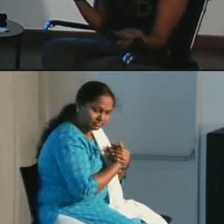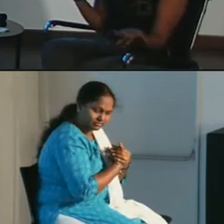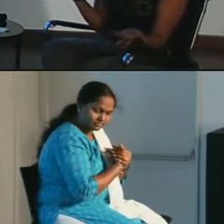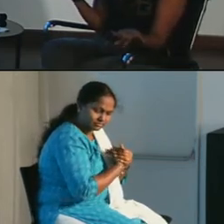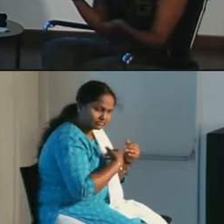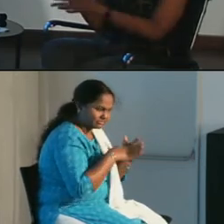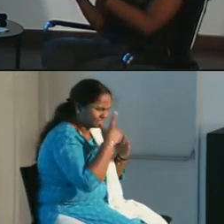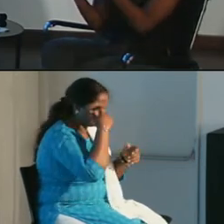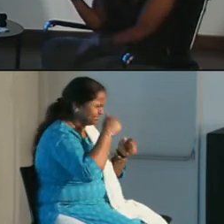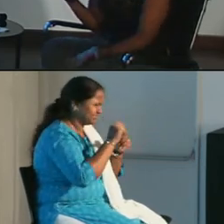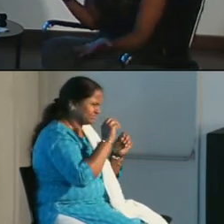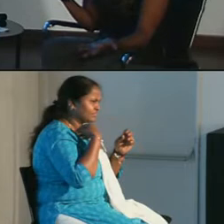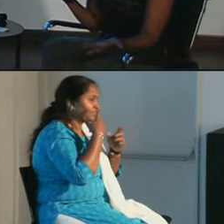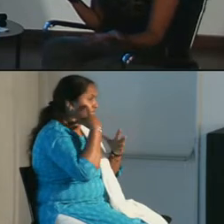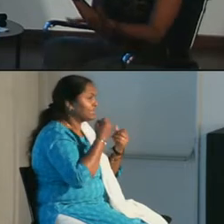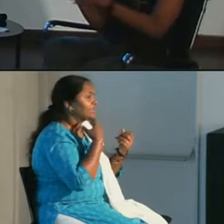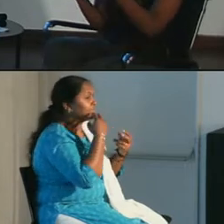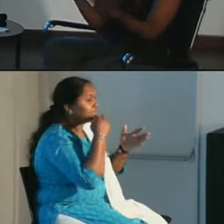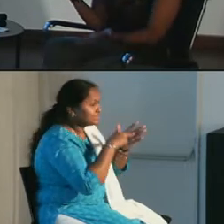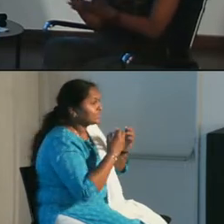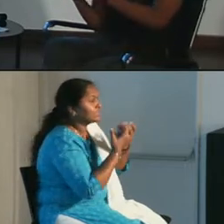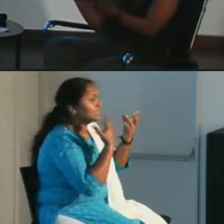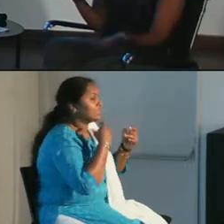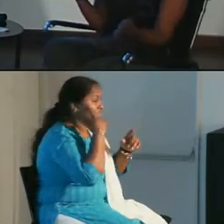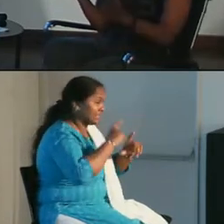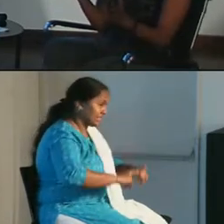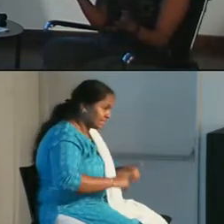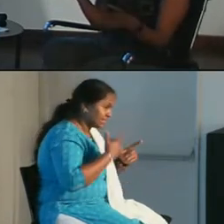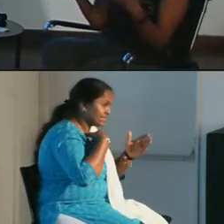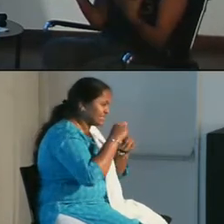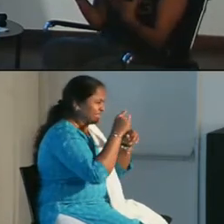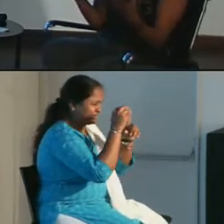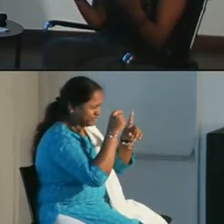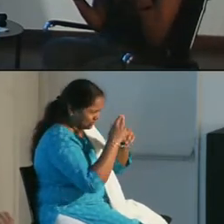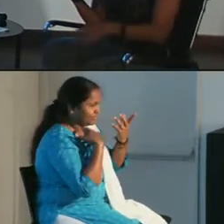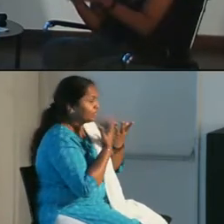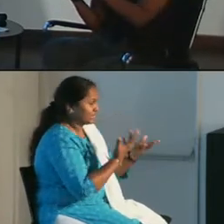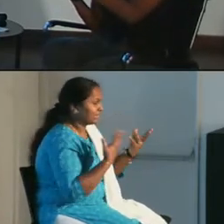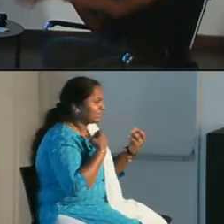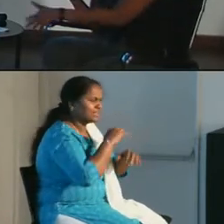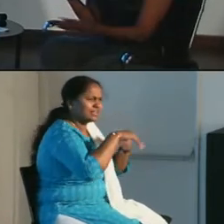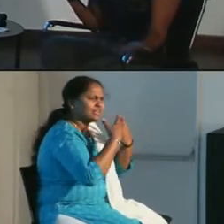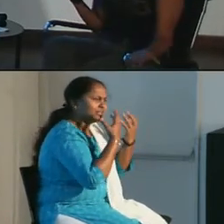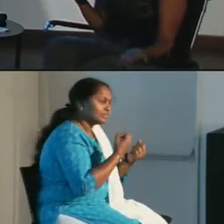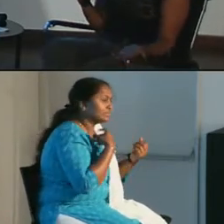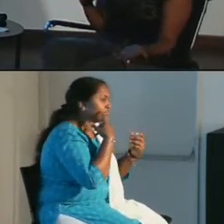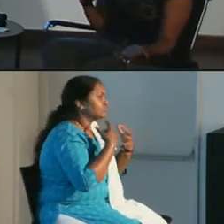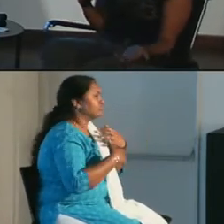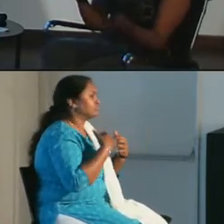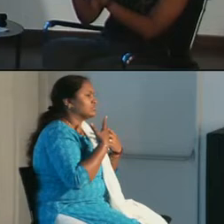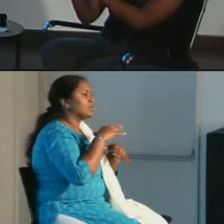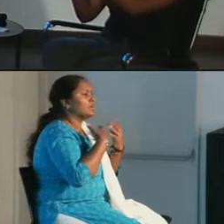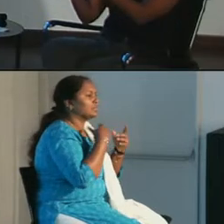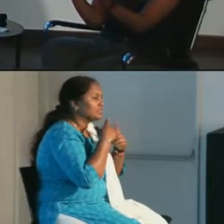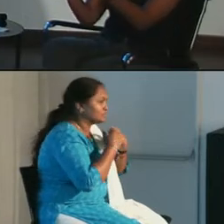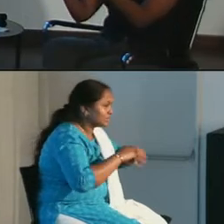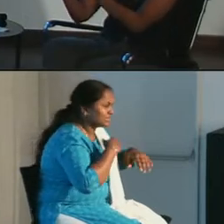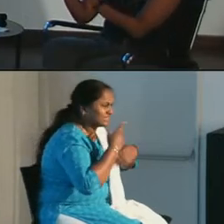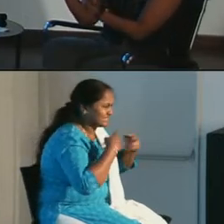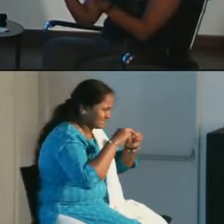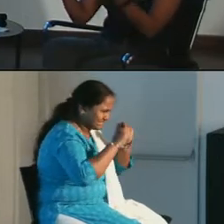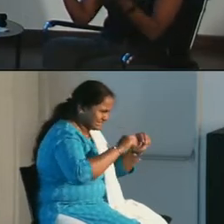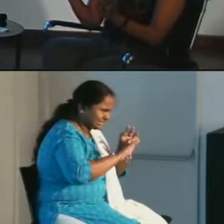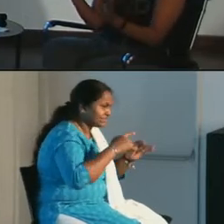I don't remember it, but it was a very obscene sort of a line from a hip hop thing. But all of these things should exist in public space. It's not about